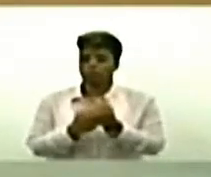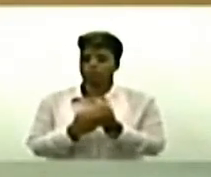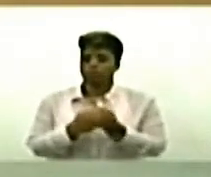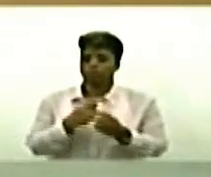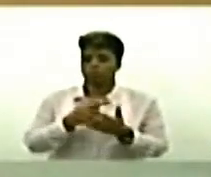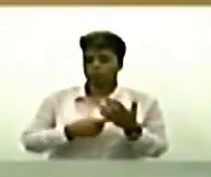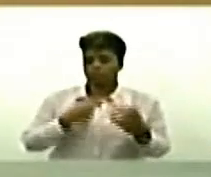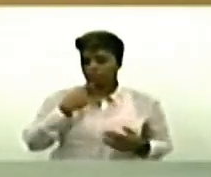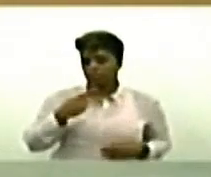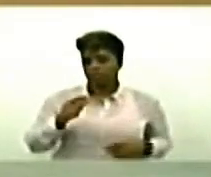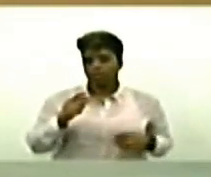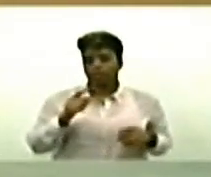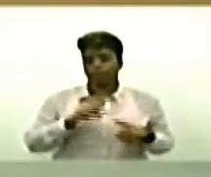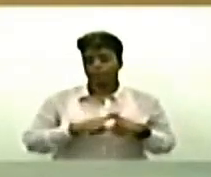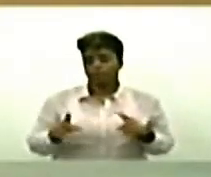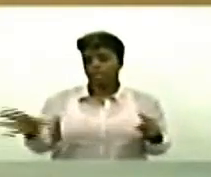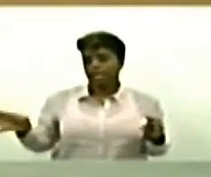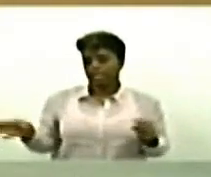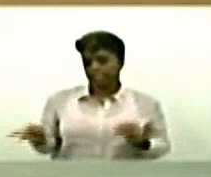additionally,